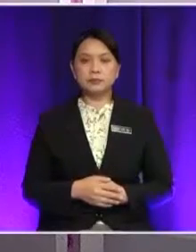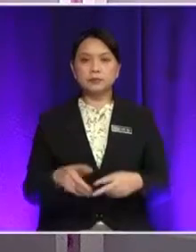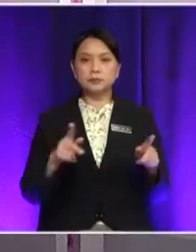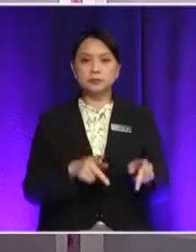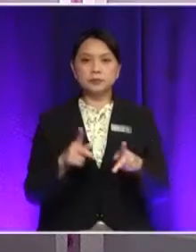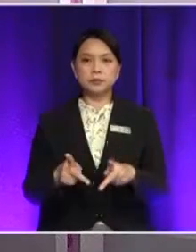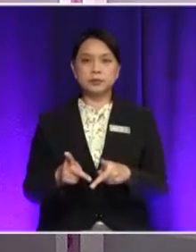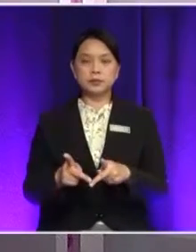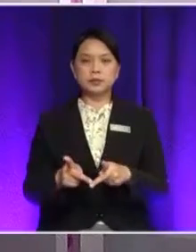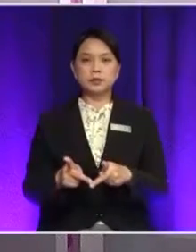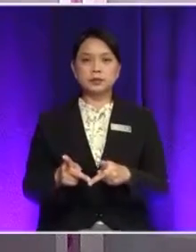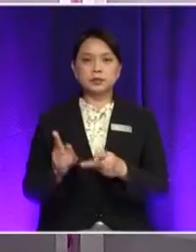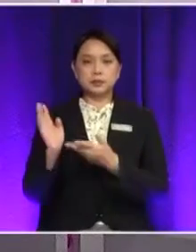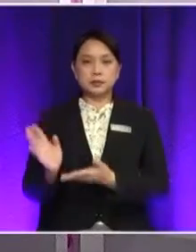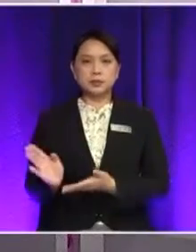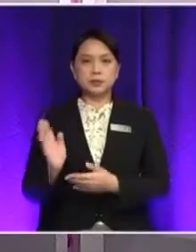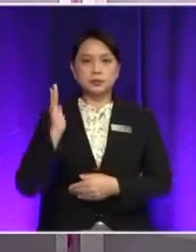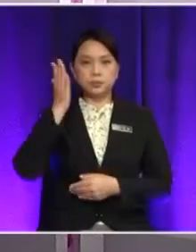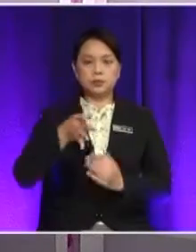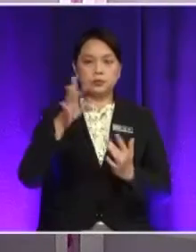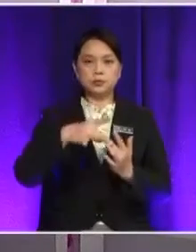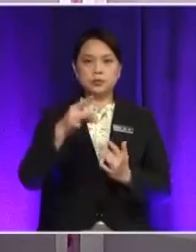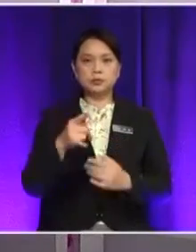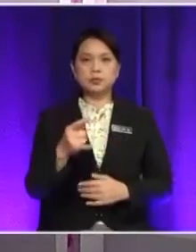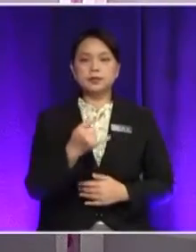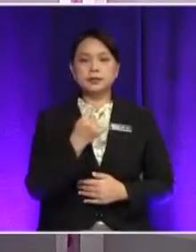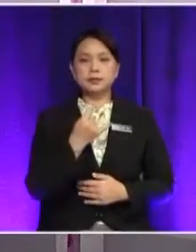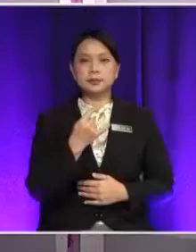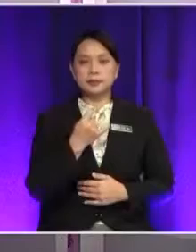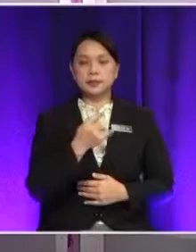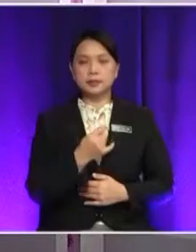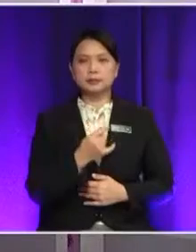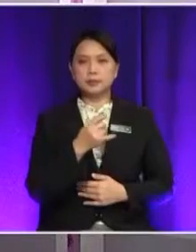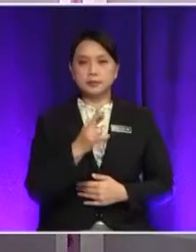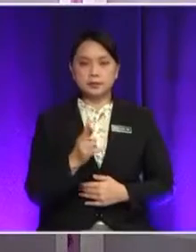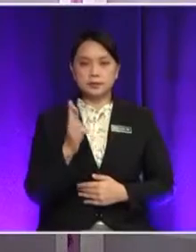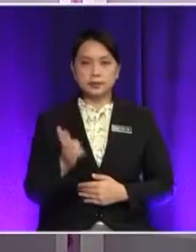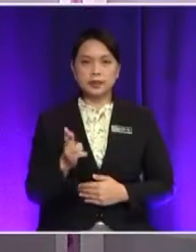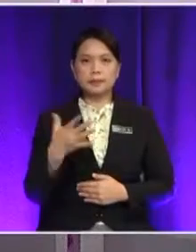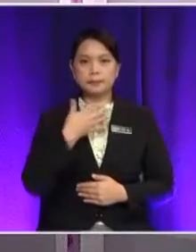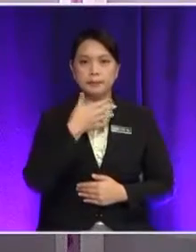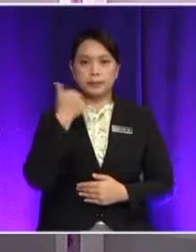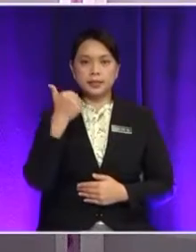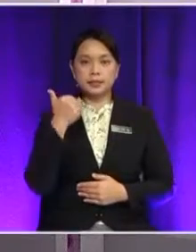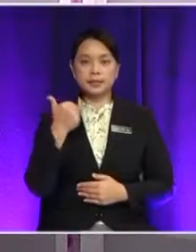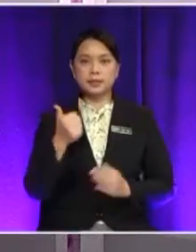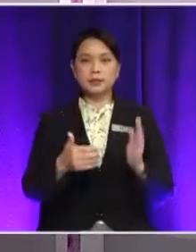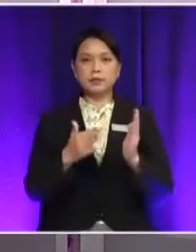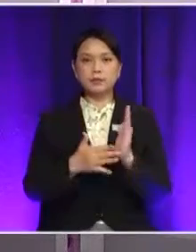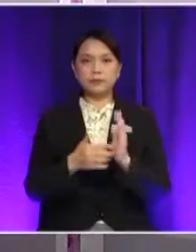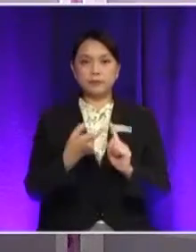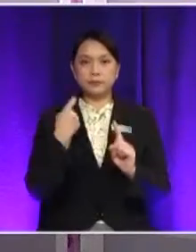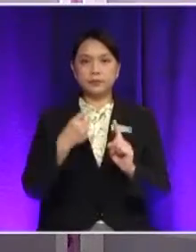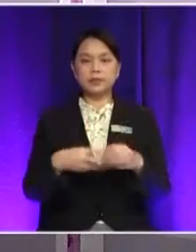pupils here will be able to choose their best answer from the given options. Now, this is the challenge,